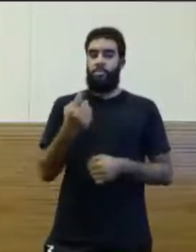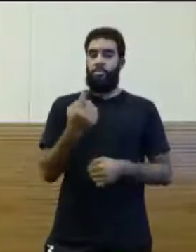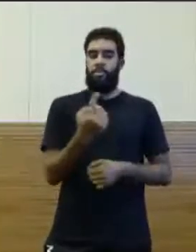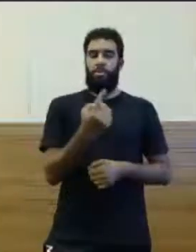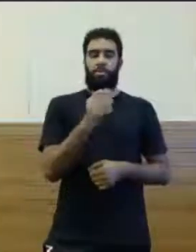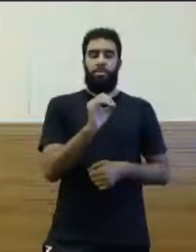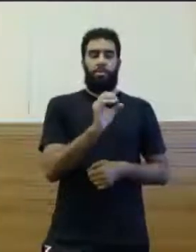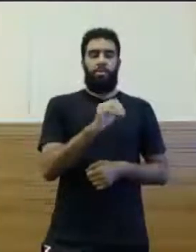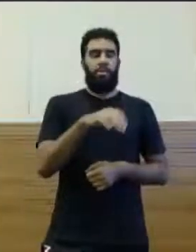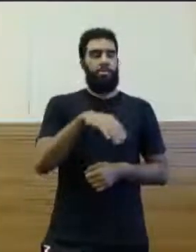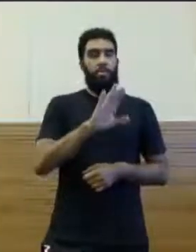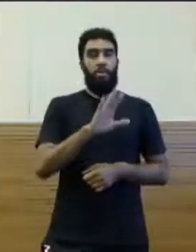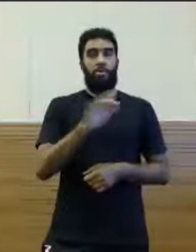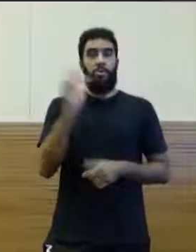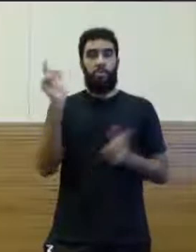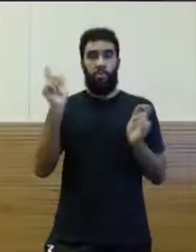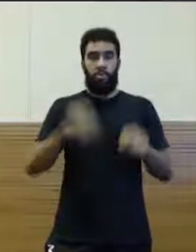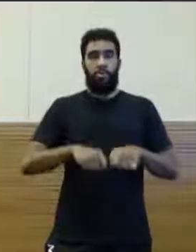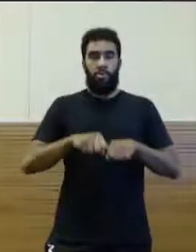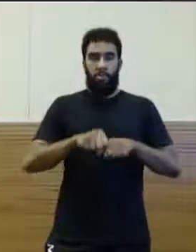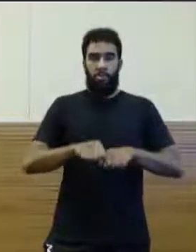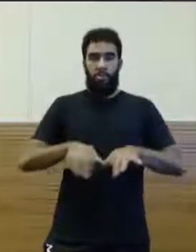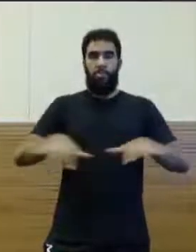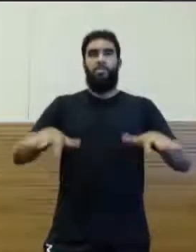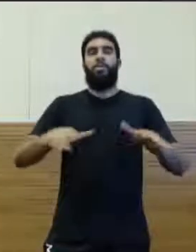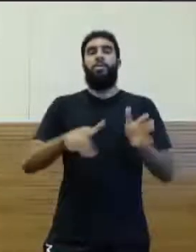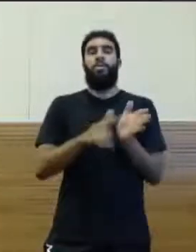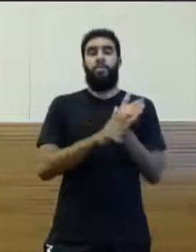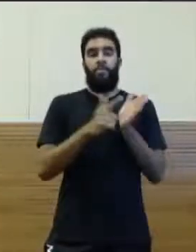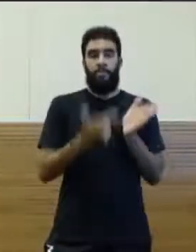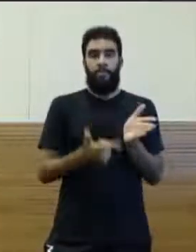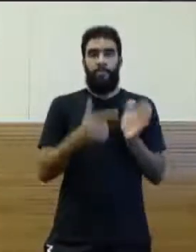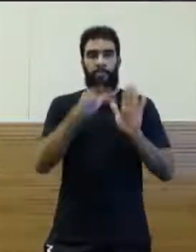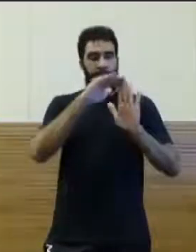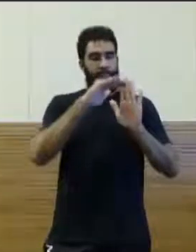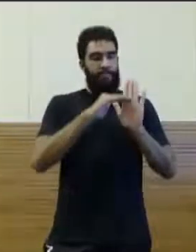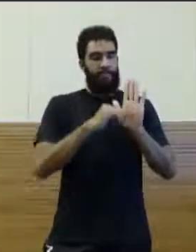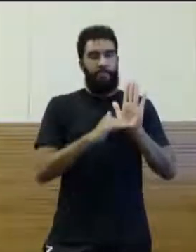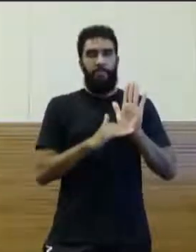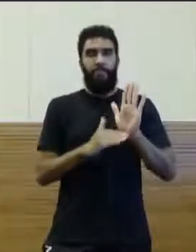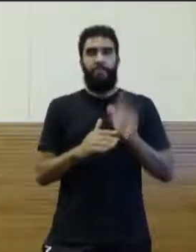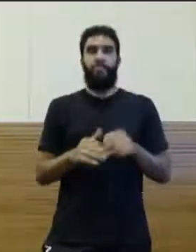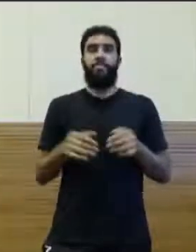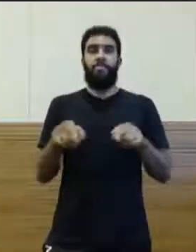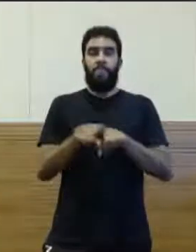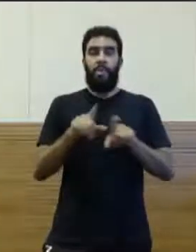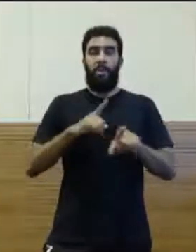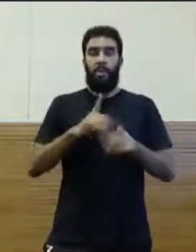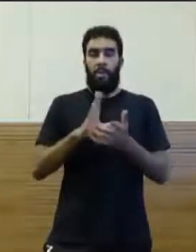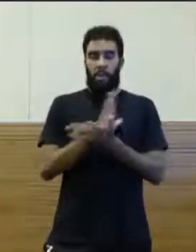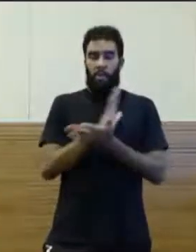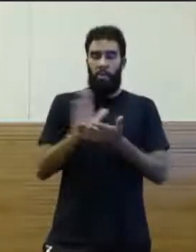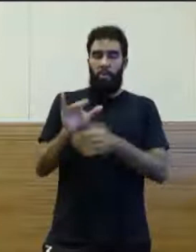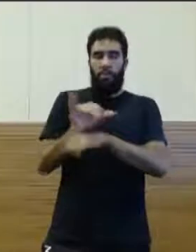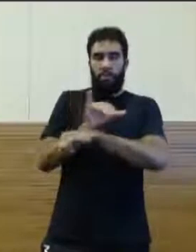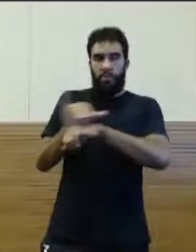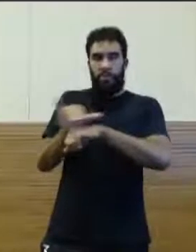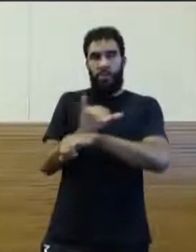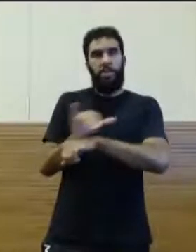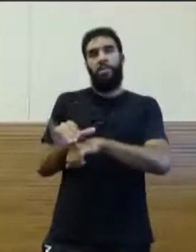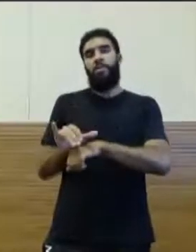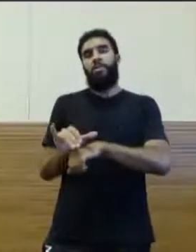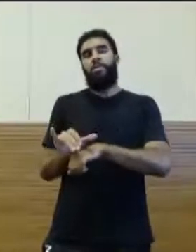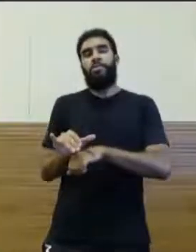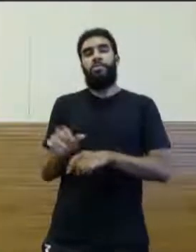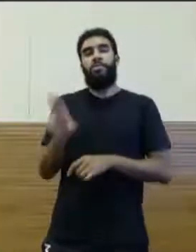over 1,100 municipalities, and we are helping in the adoption of these guidelines. We